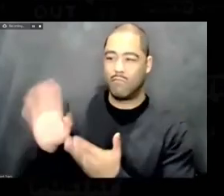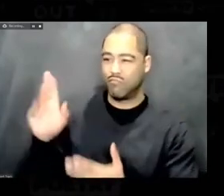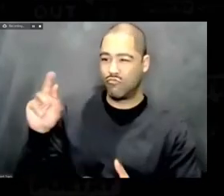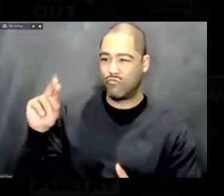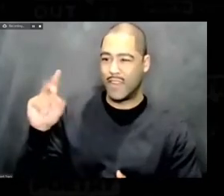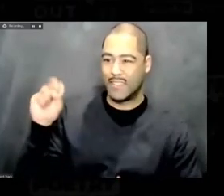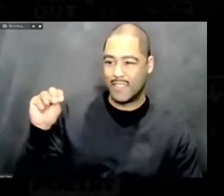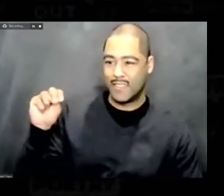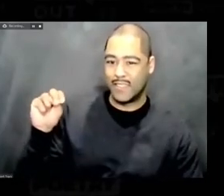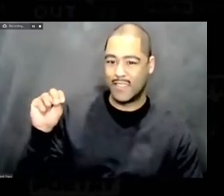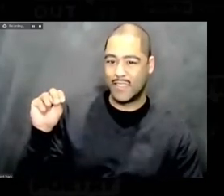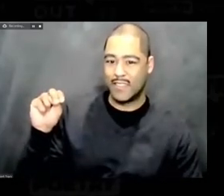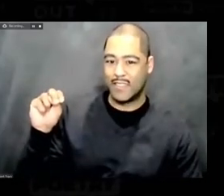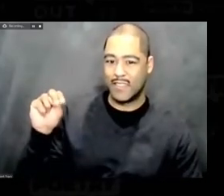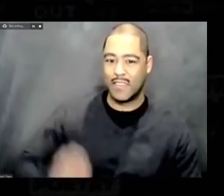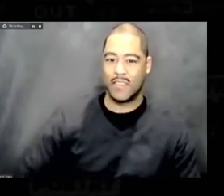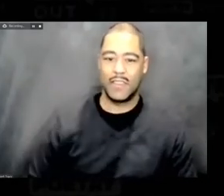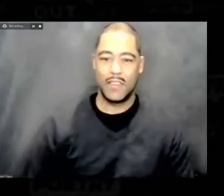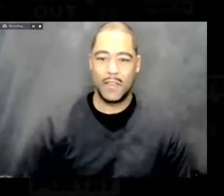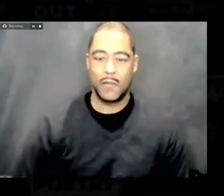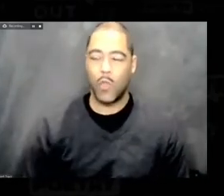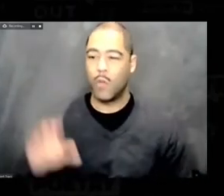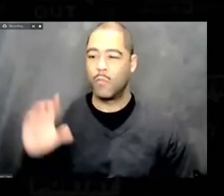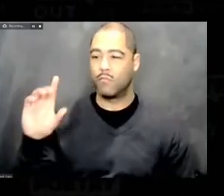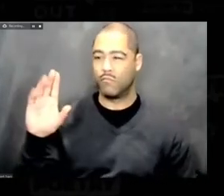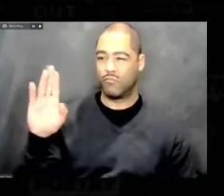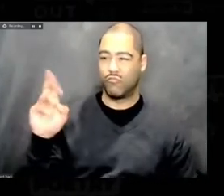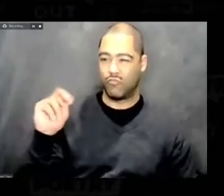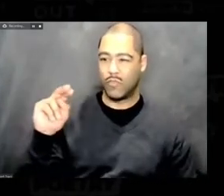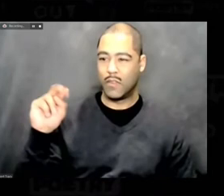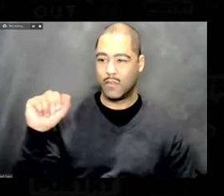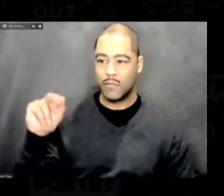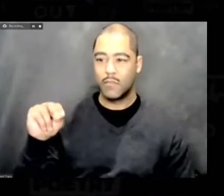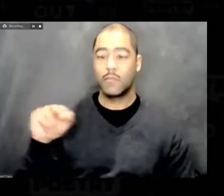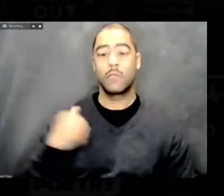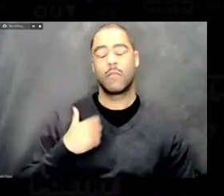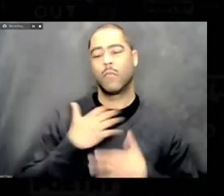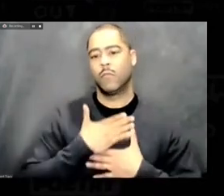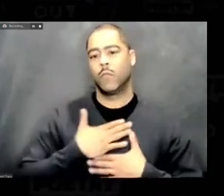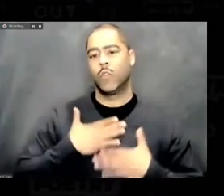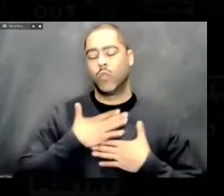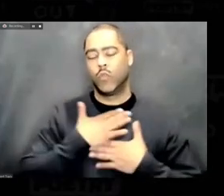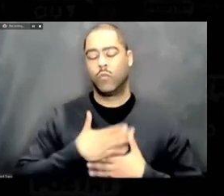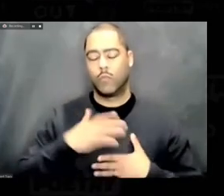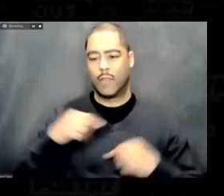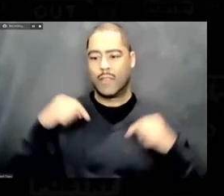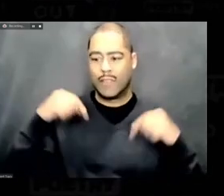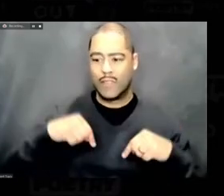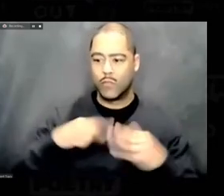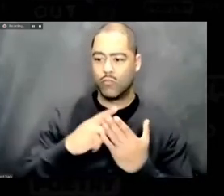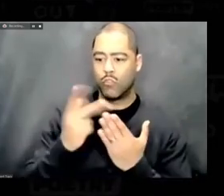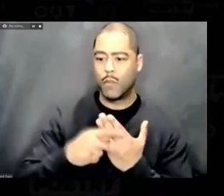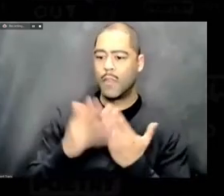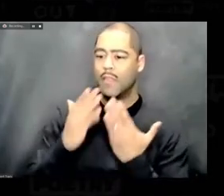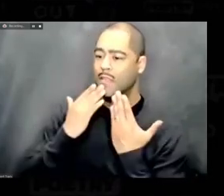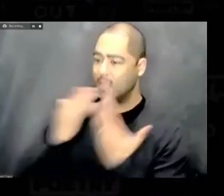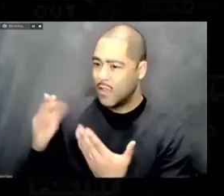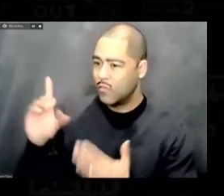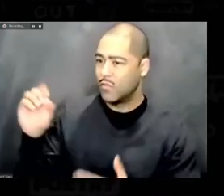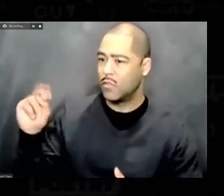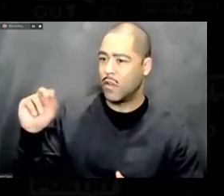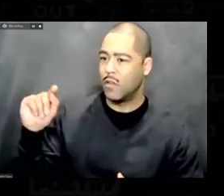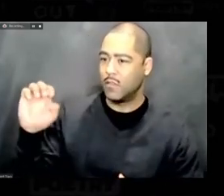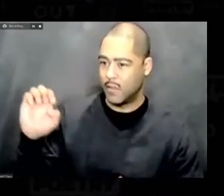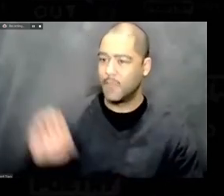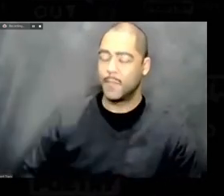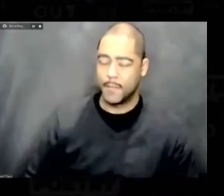Thank you very much, Dante. It has been a pleasure doing this program with you. Thank you for you. I brought a poem